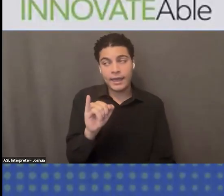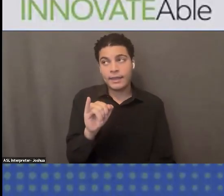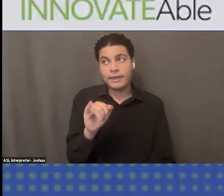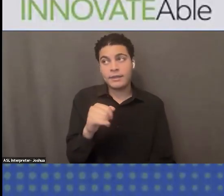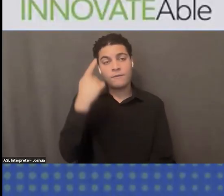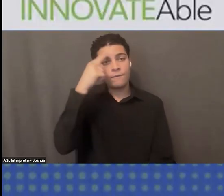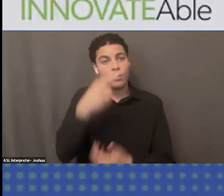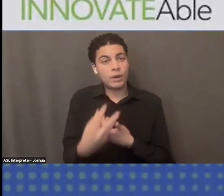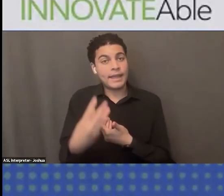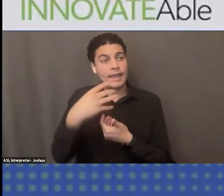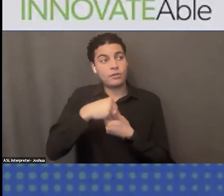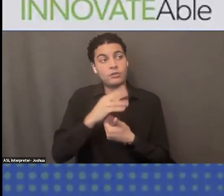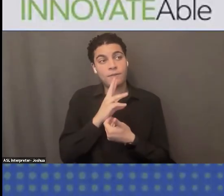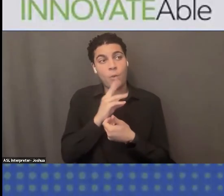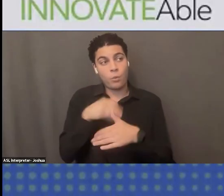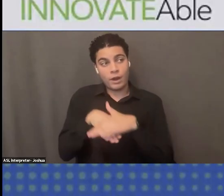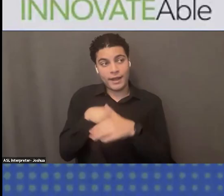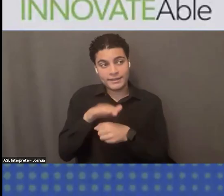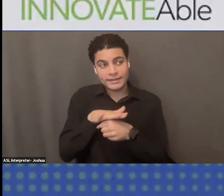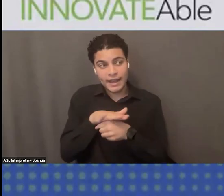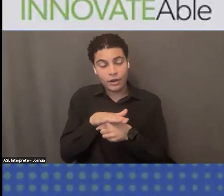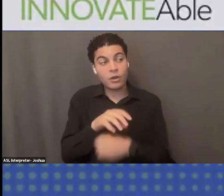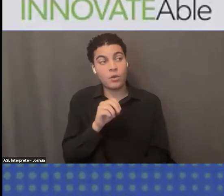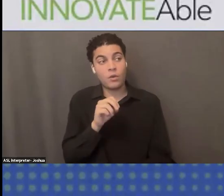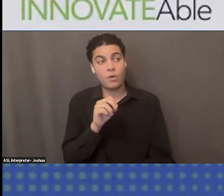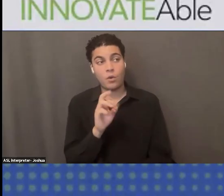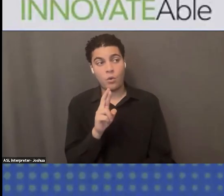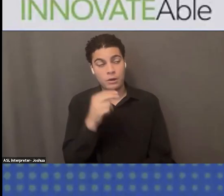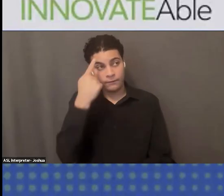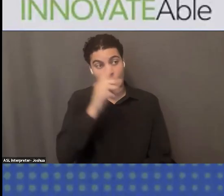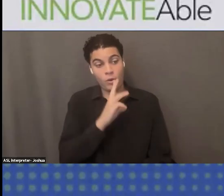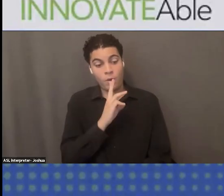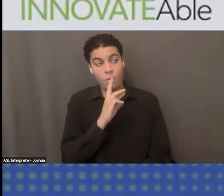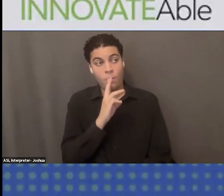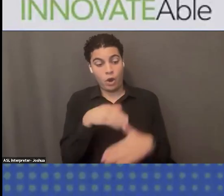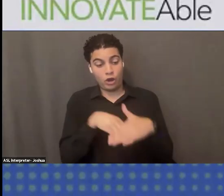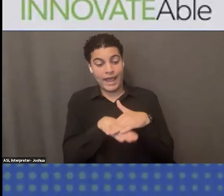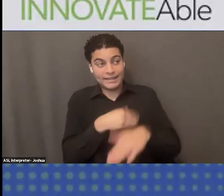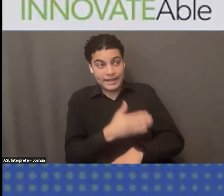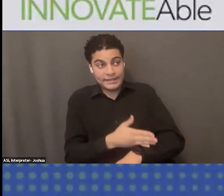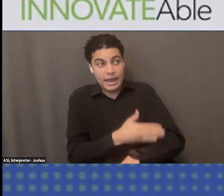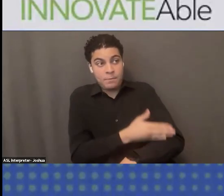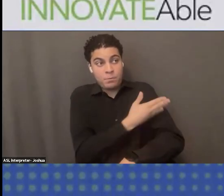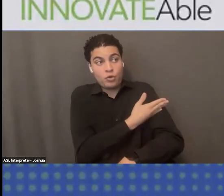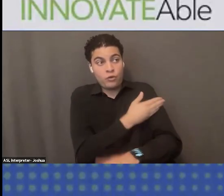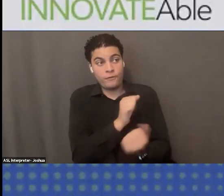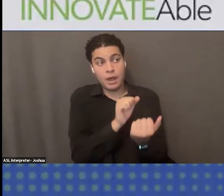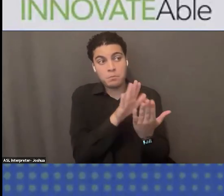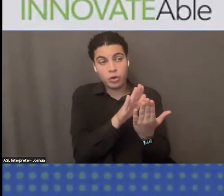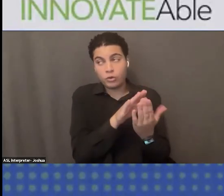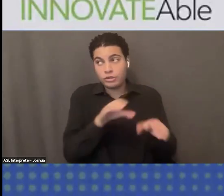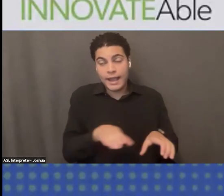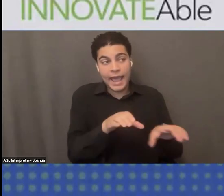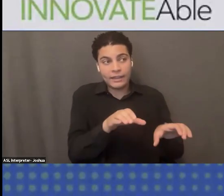for inclusive water access or to improve water access. Things have seemed to move around